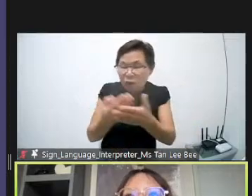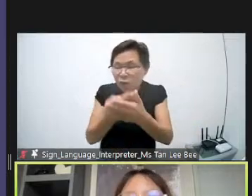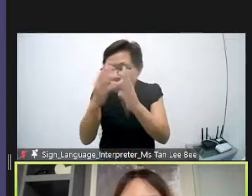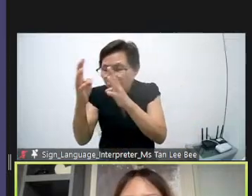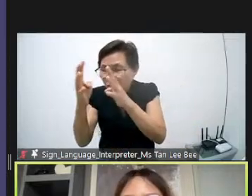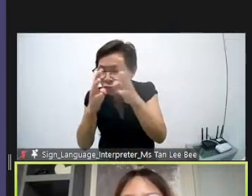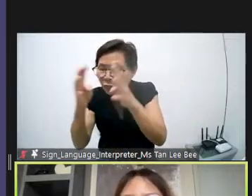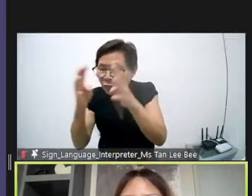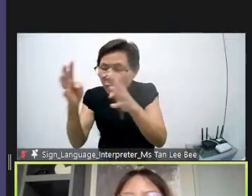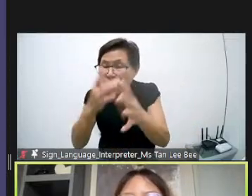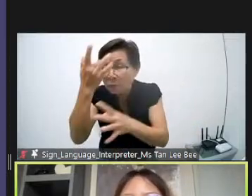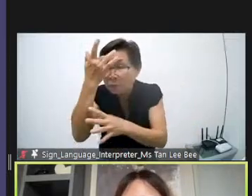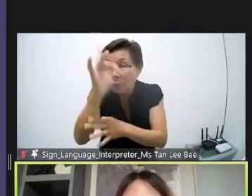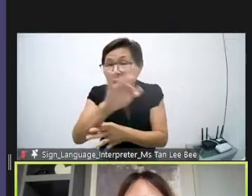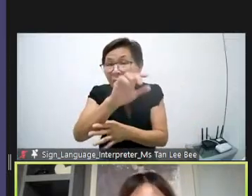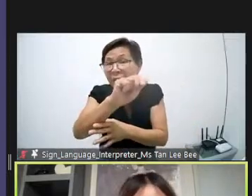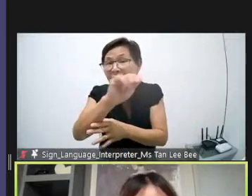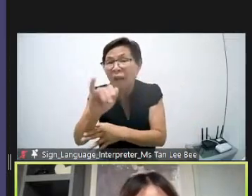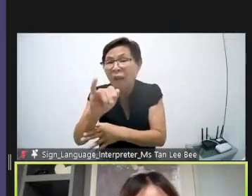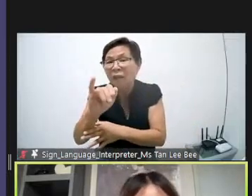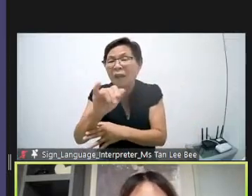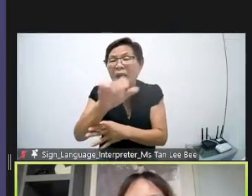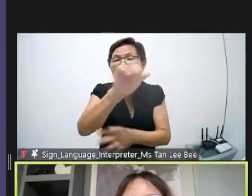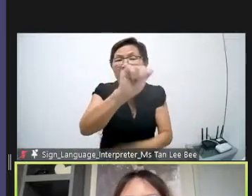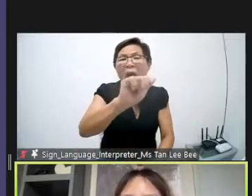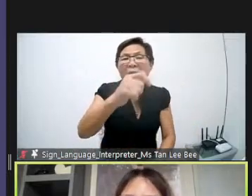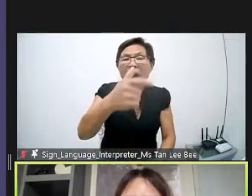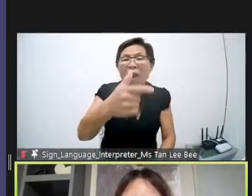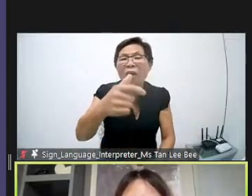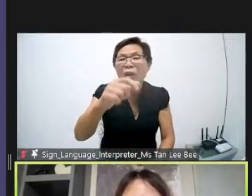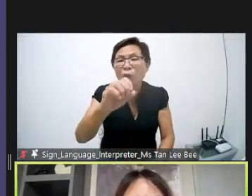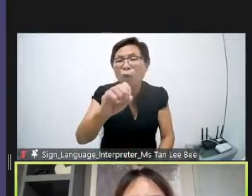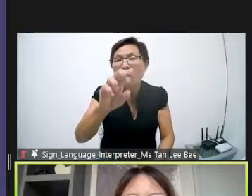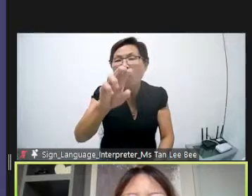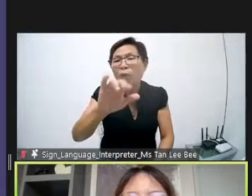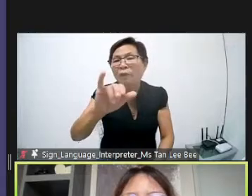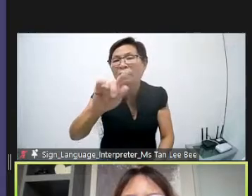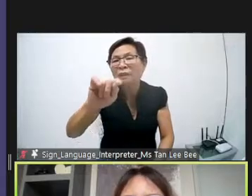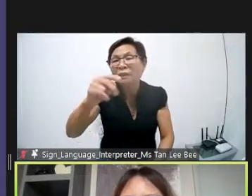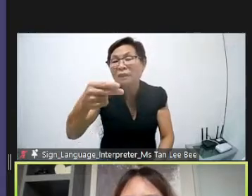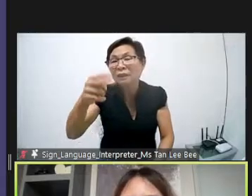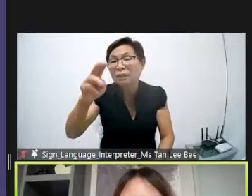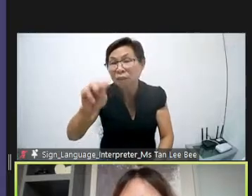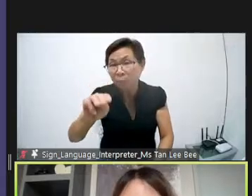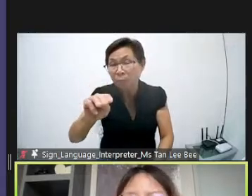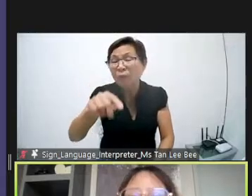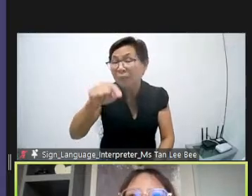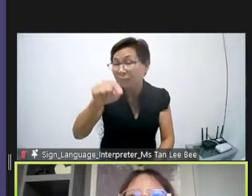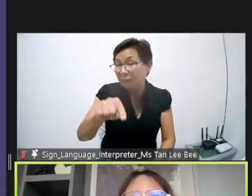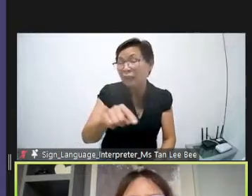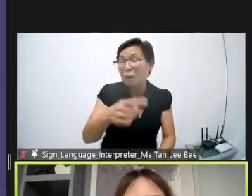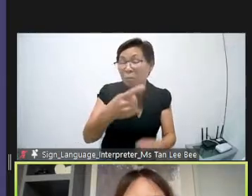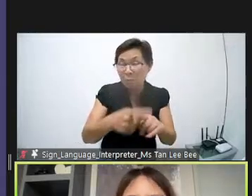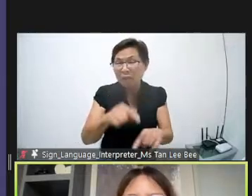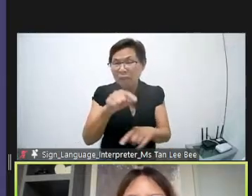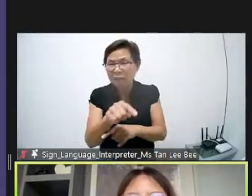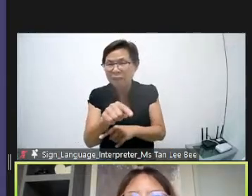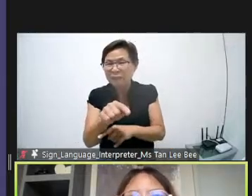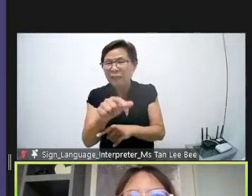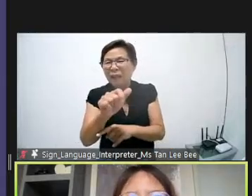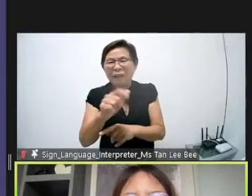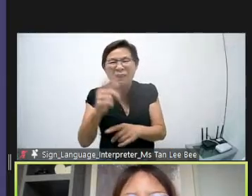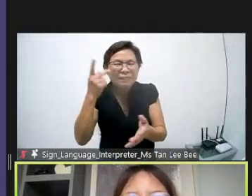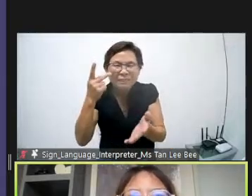the smart AI algorithm. However, this algorithm cannot